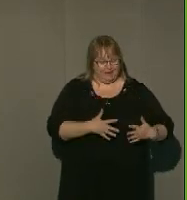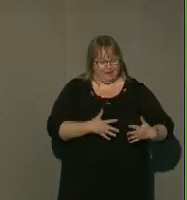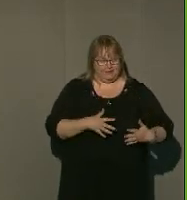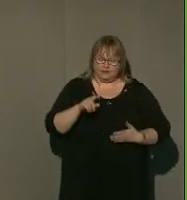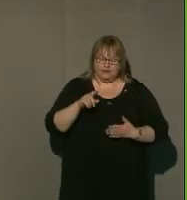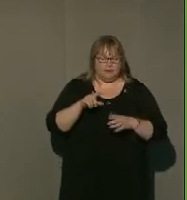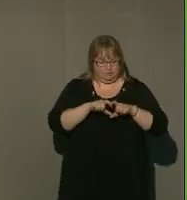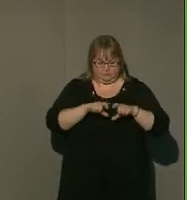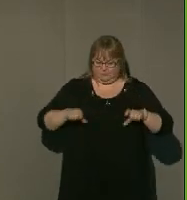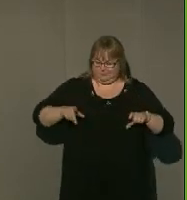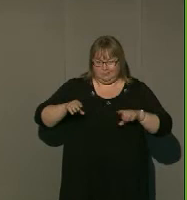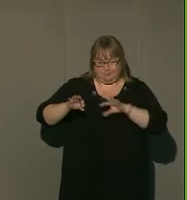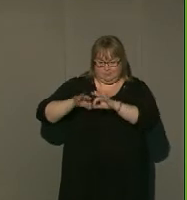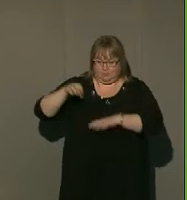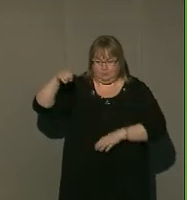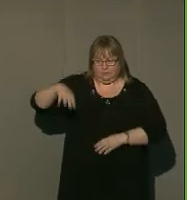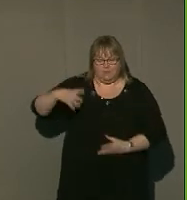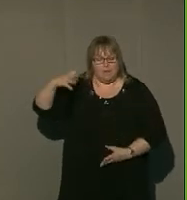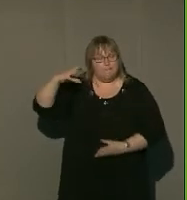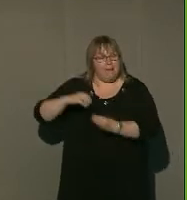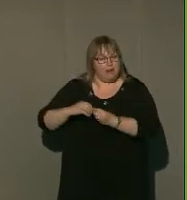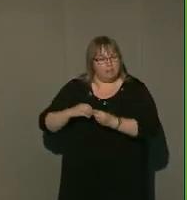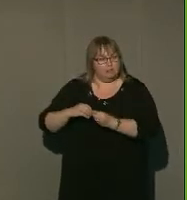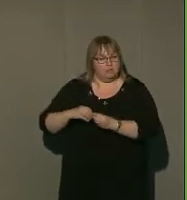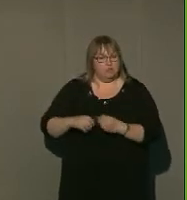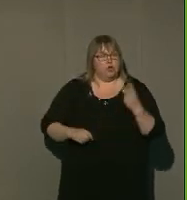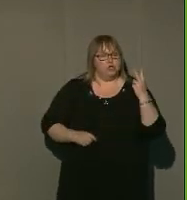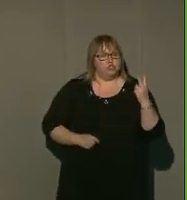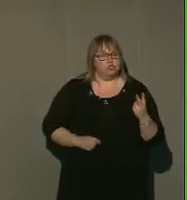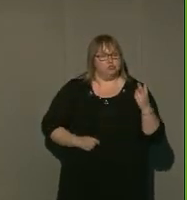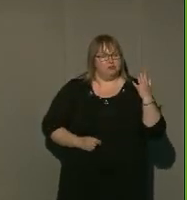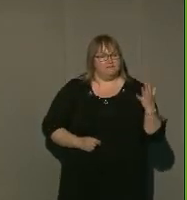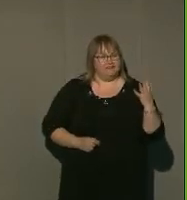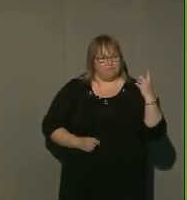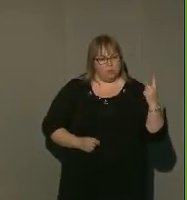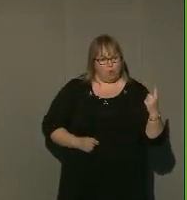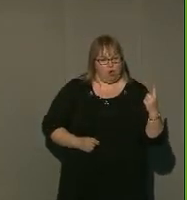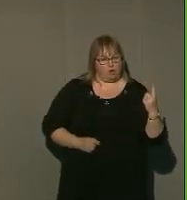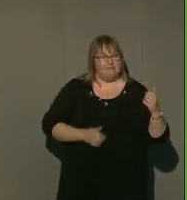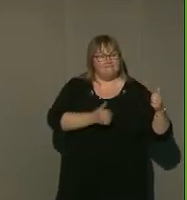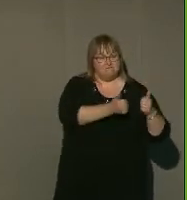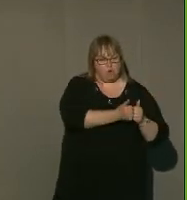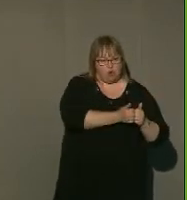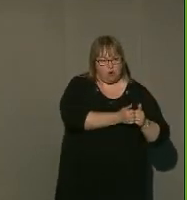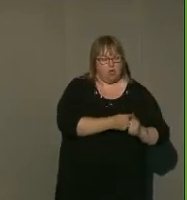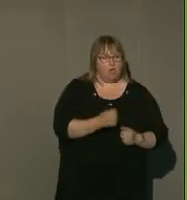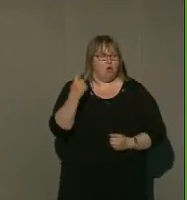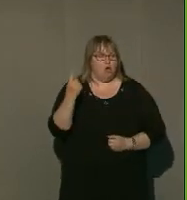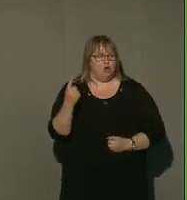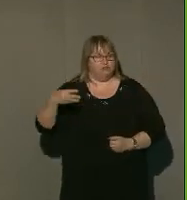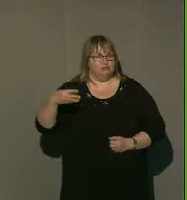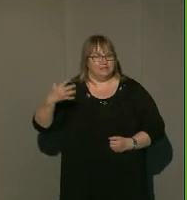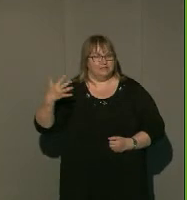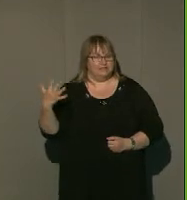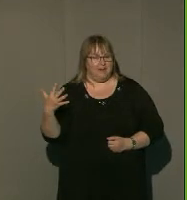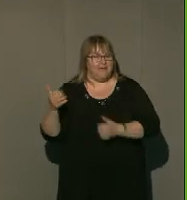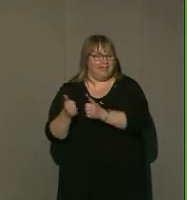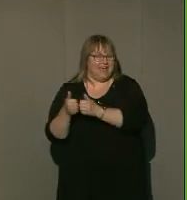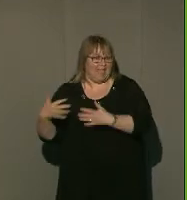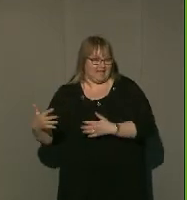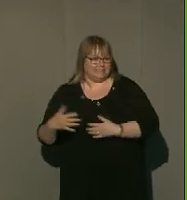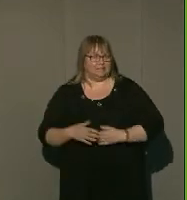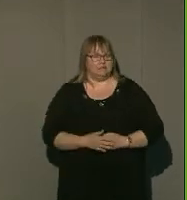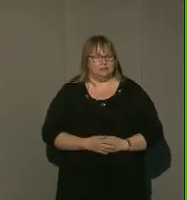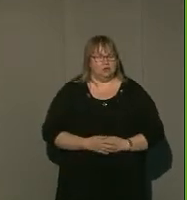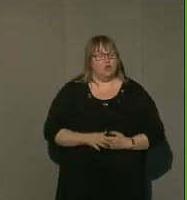ballot. And it was 251 for and 195 against.